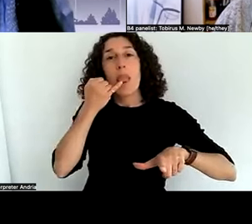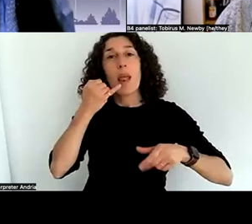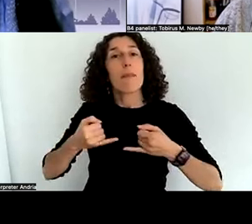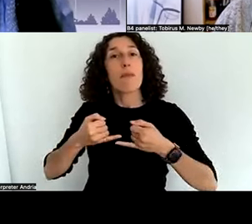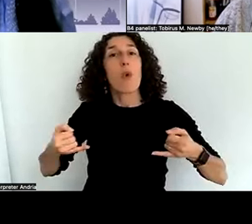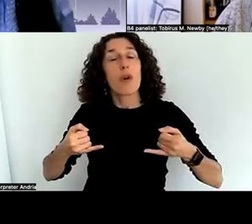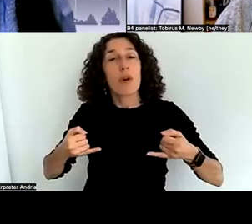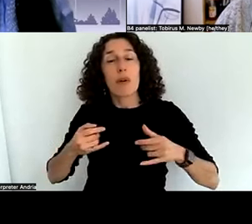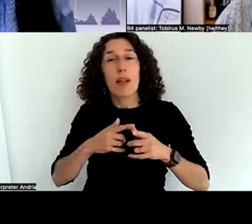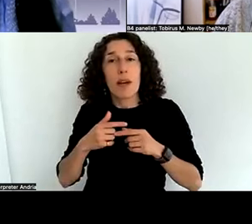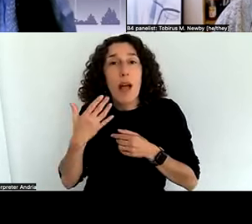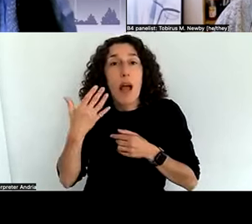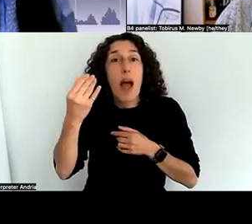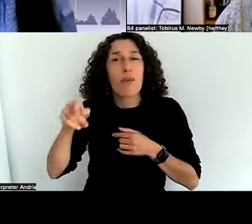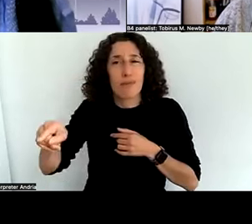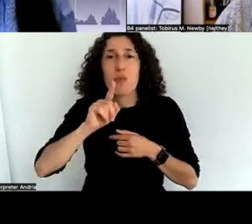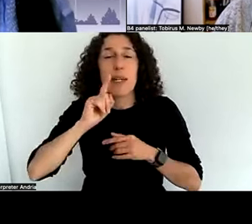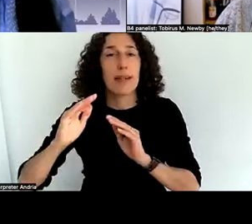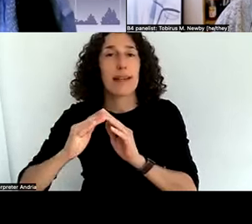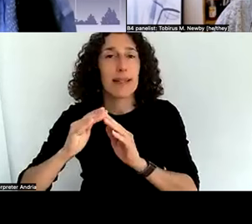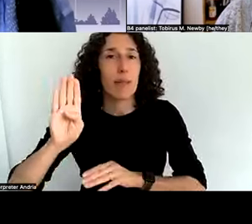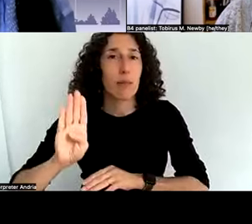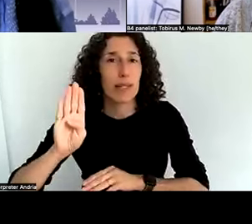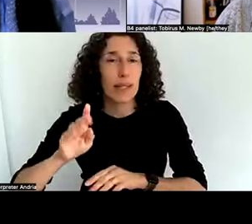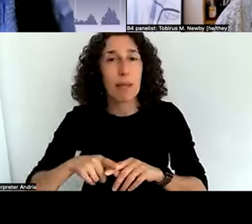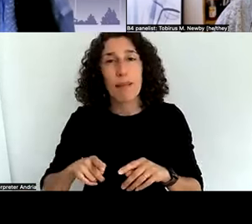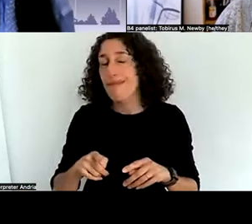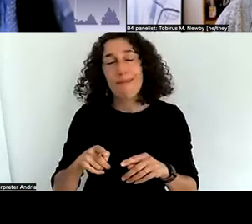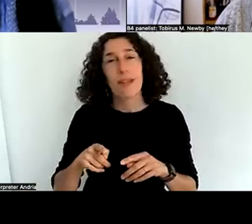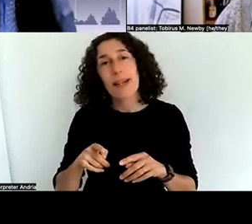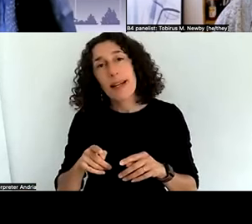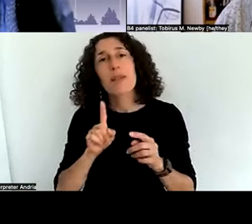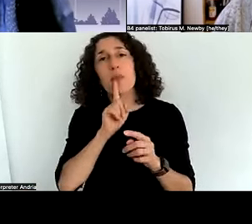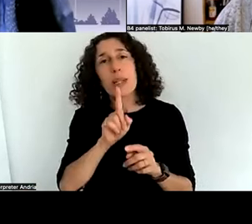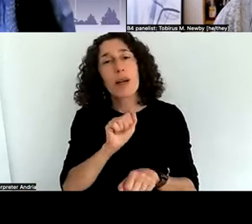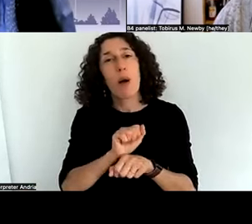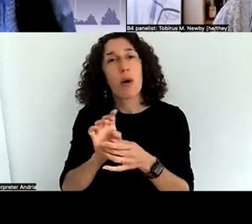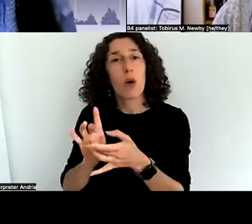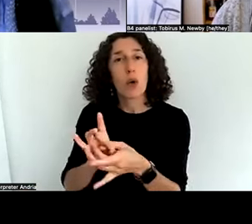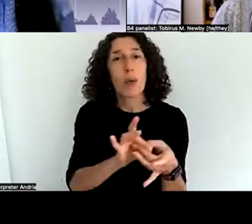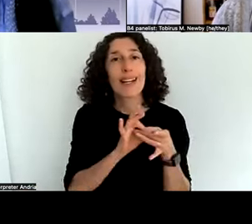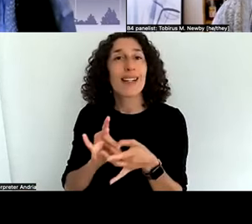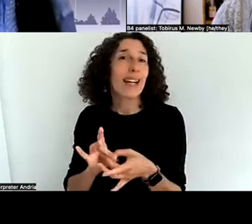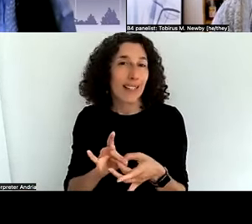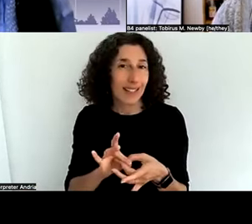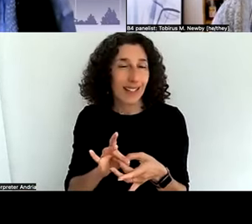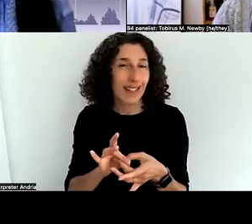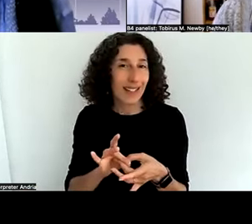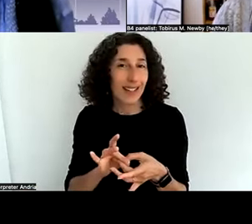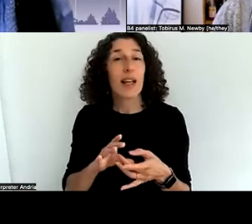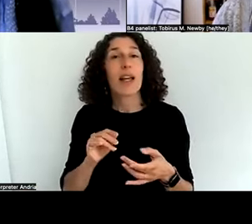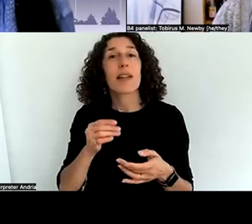experience campus like that. And so I hope that we can bring sort of a critical lens toward who is safe and